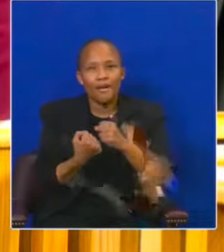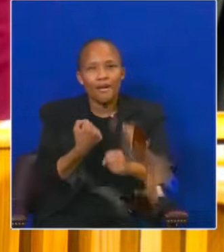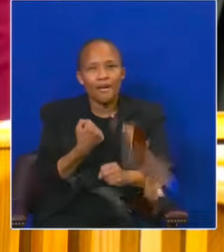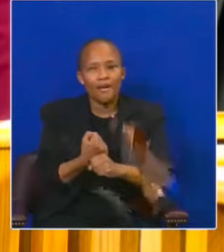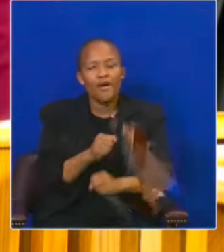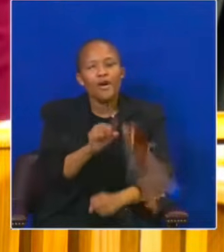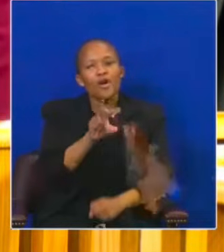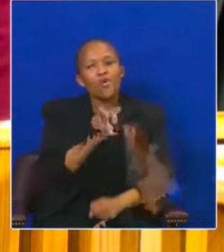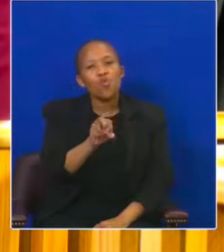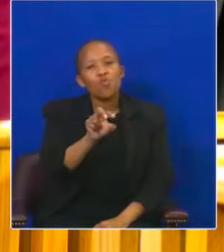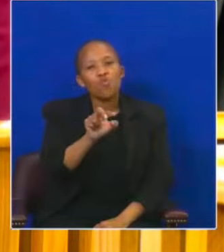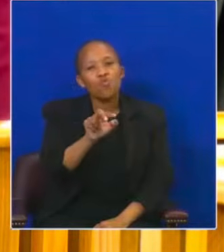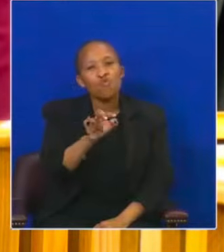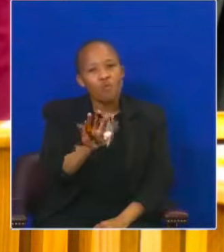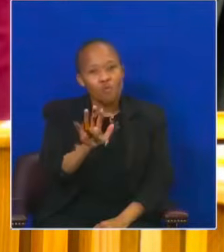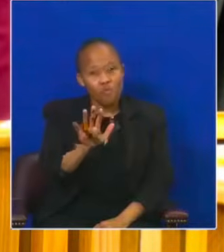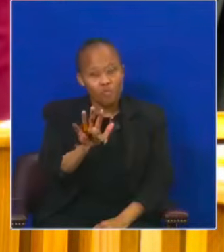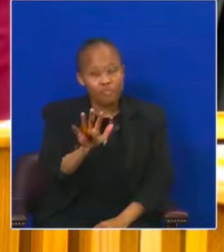we